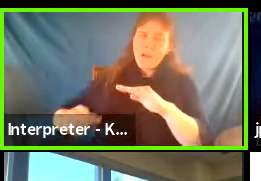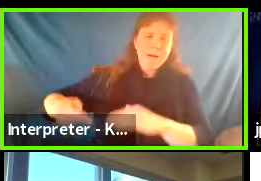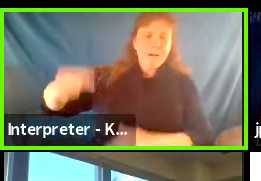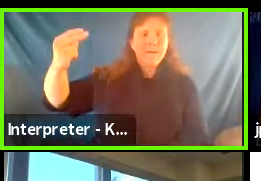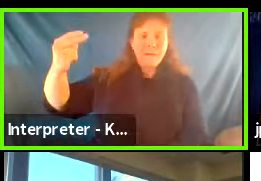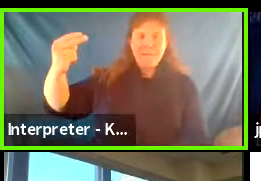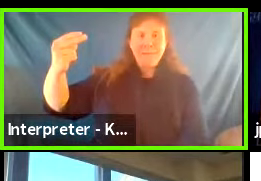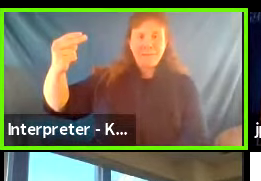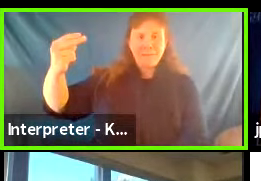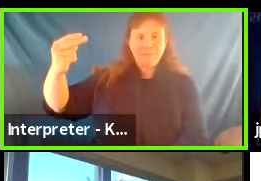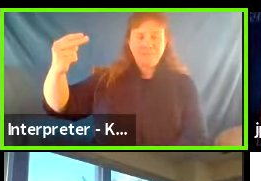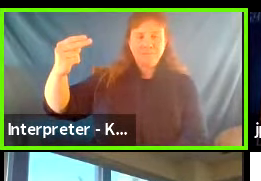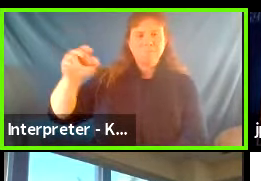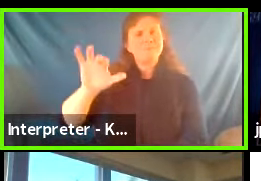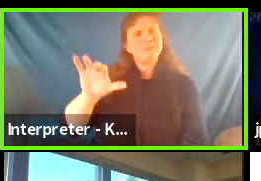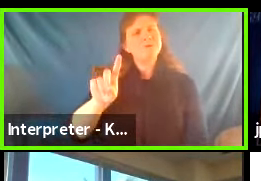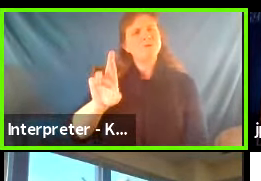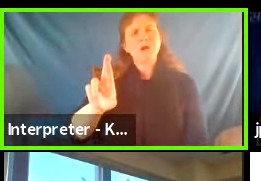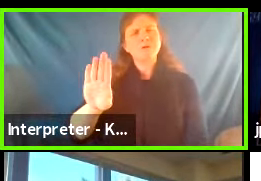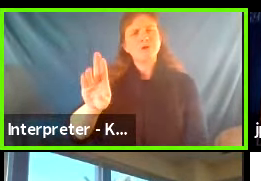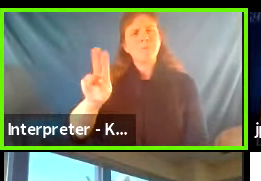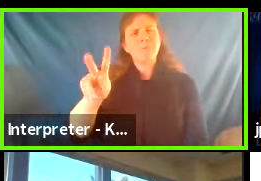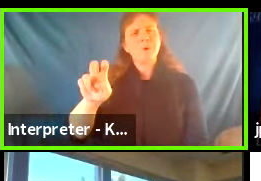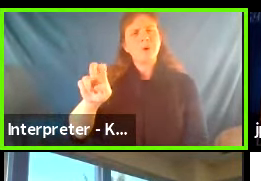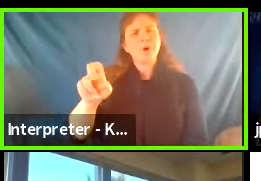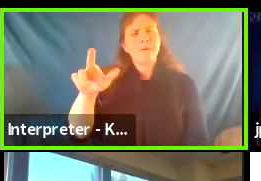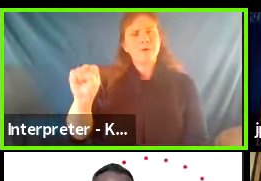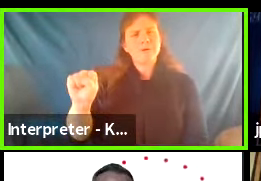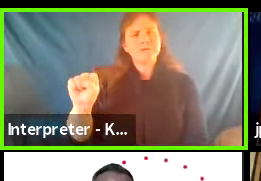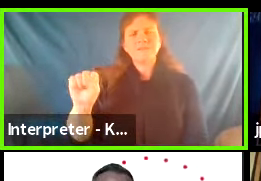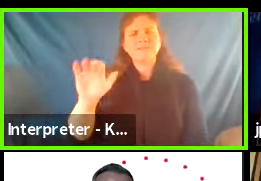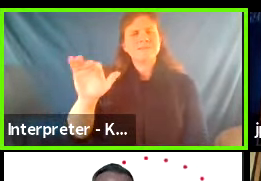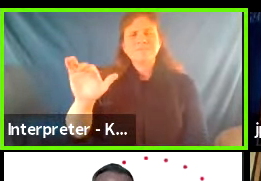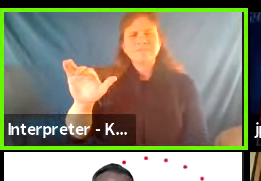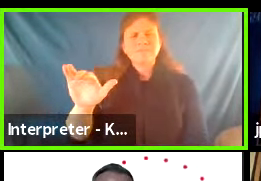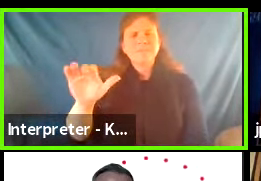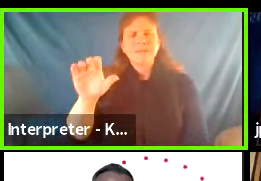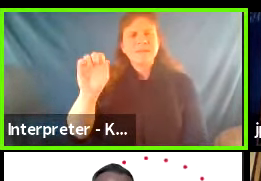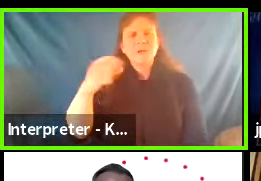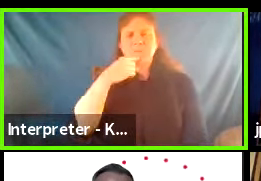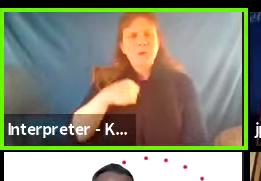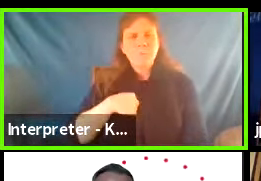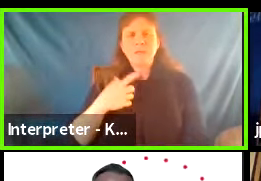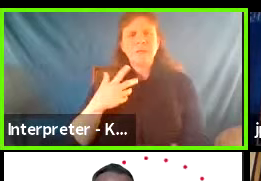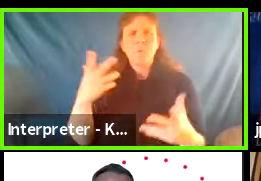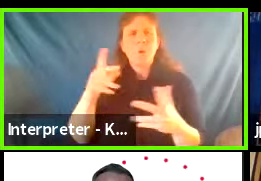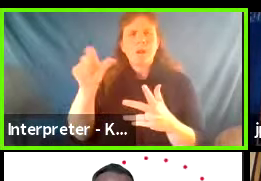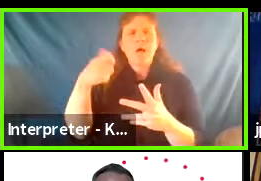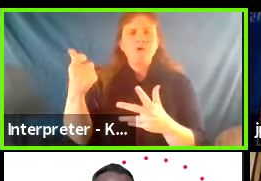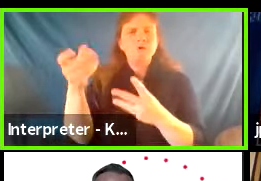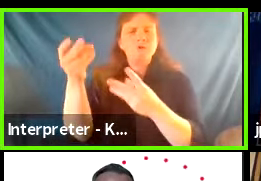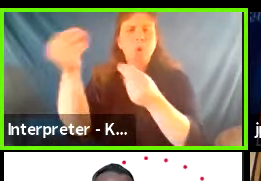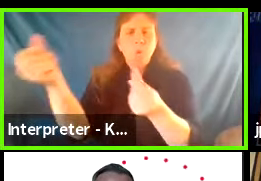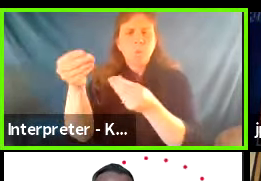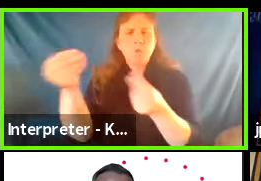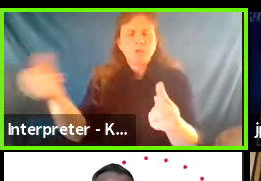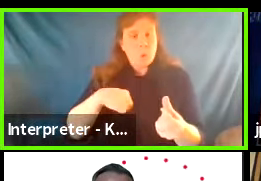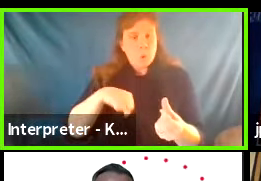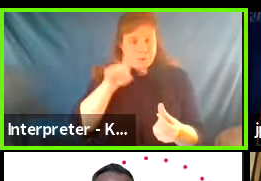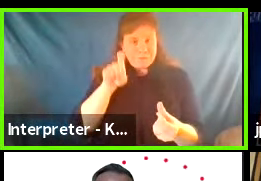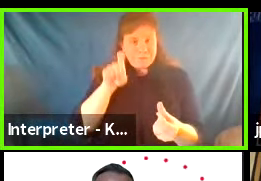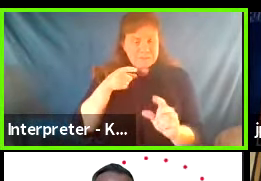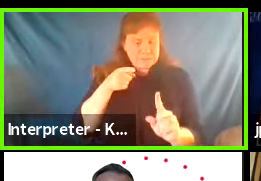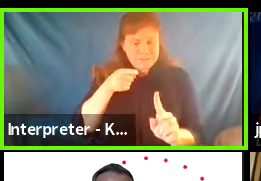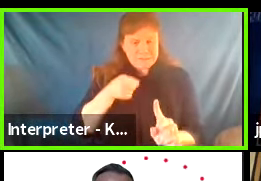that, what are some of the solutions? We really have to have a specific strategy, a